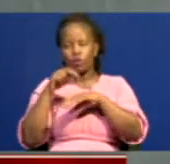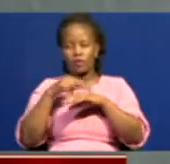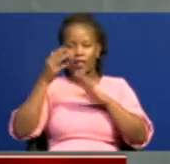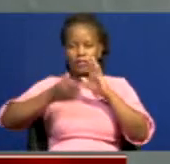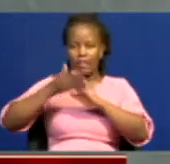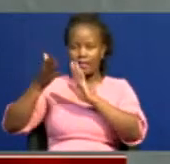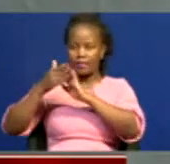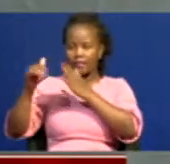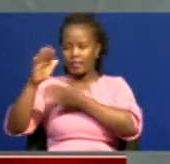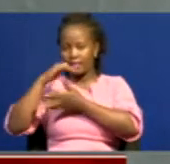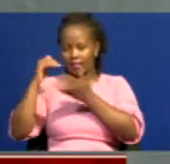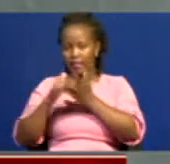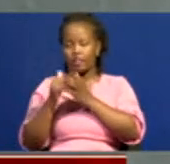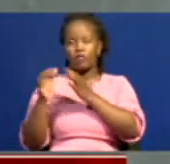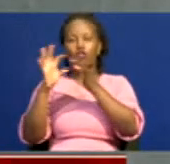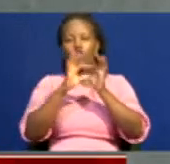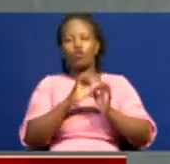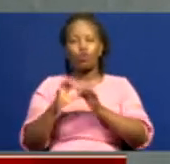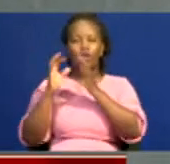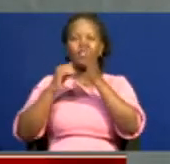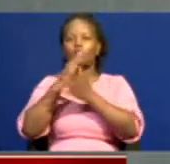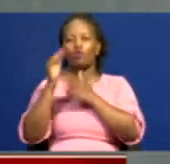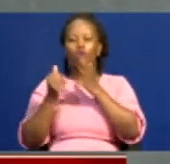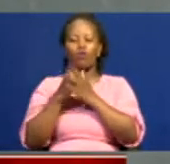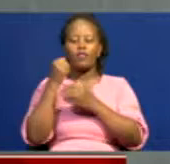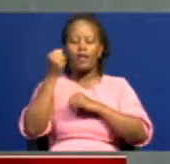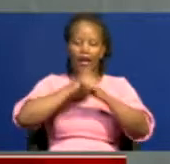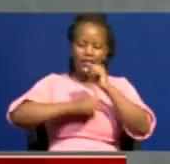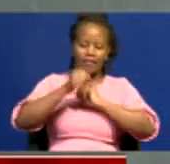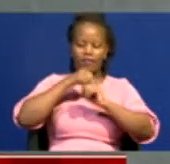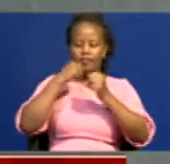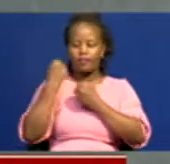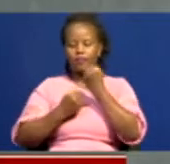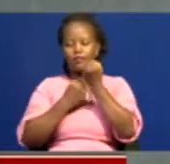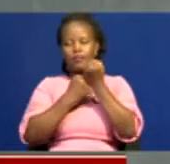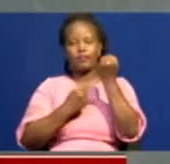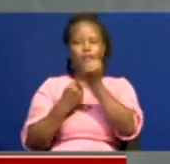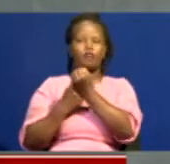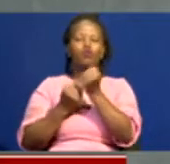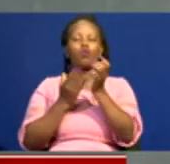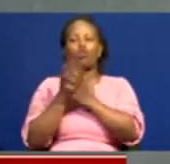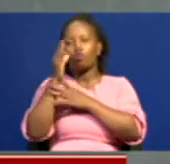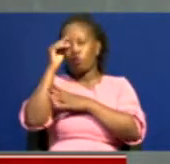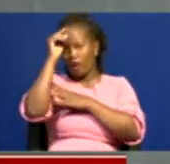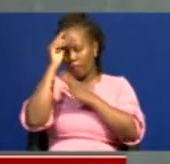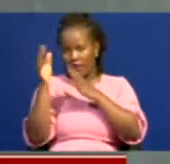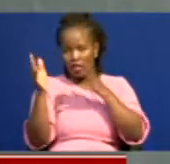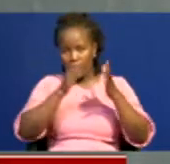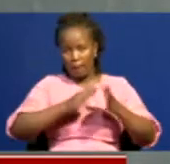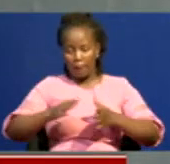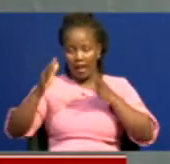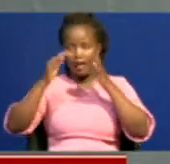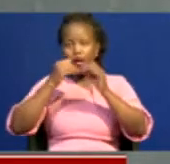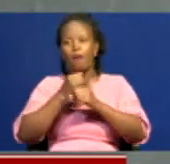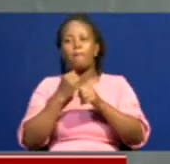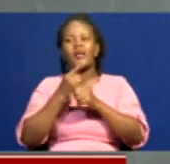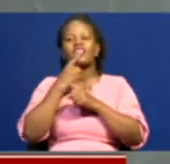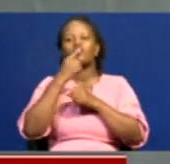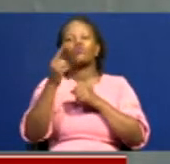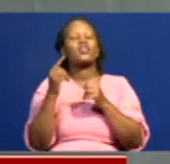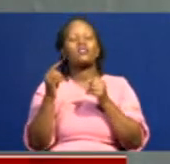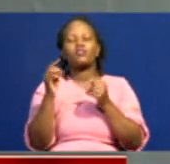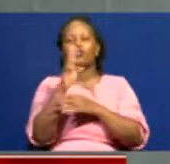will coordinate all relief activities by activating the whole of government approach, thus ensuring efficient deployment